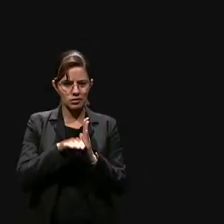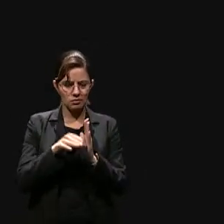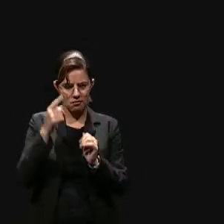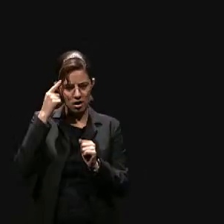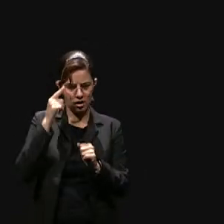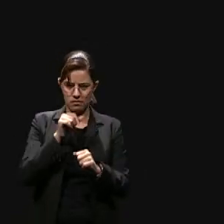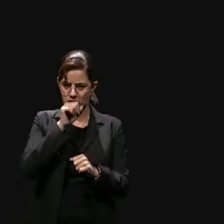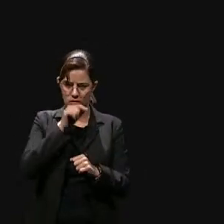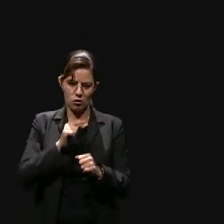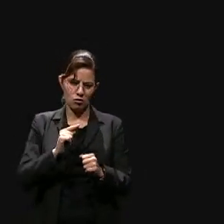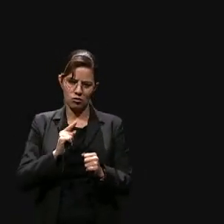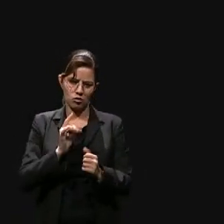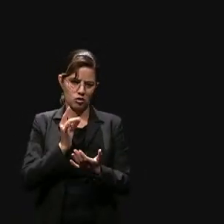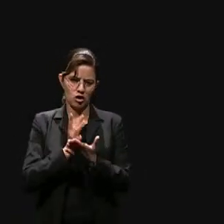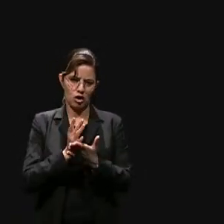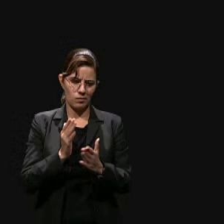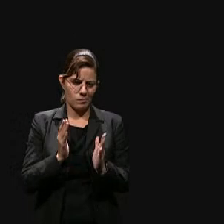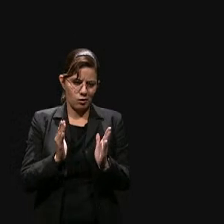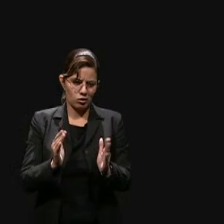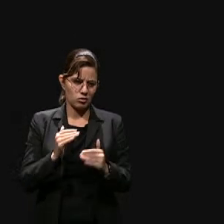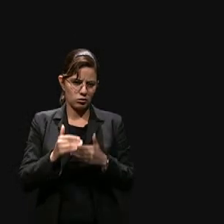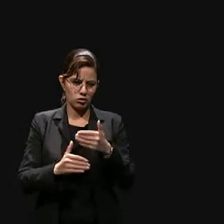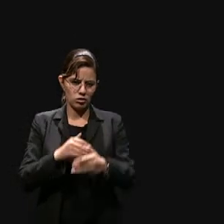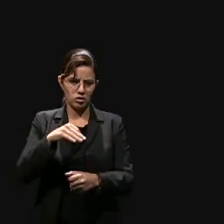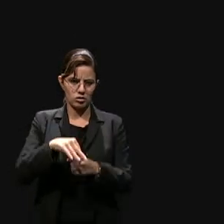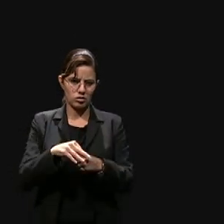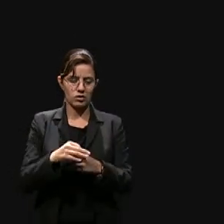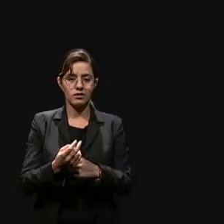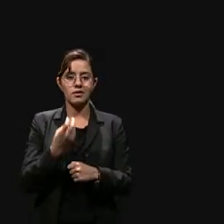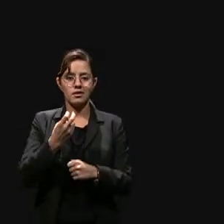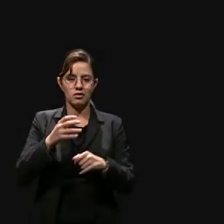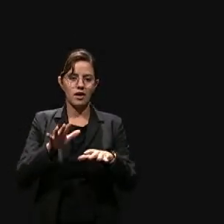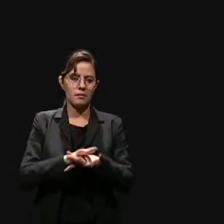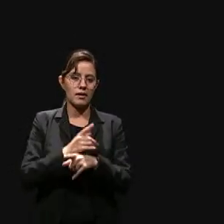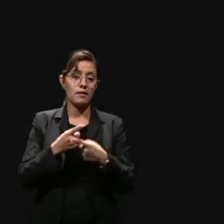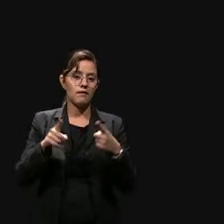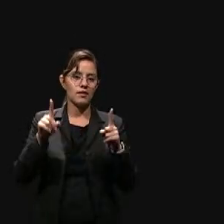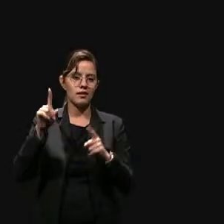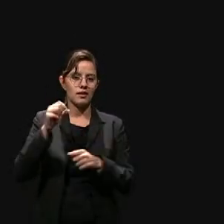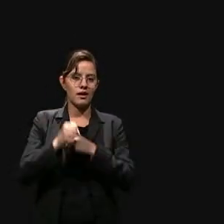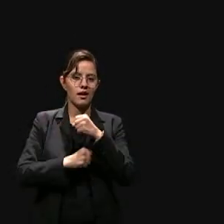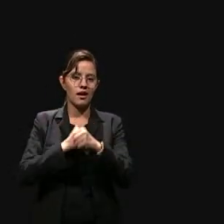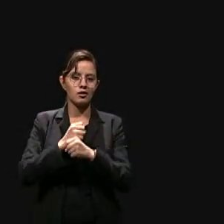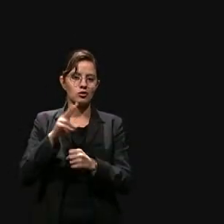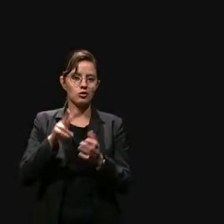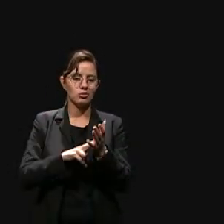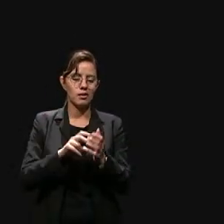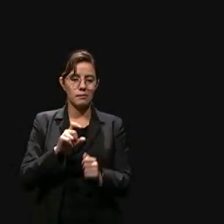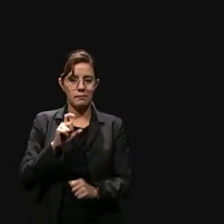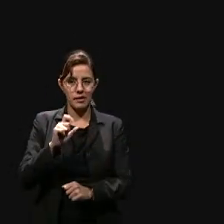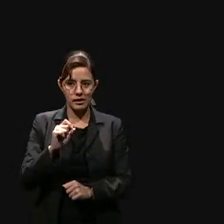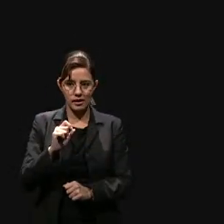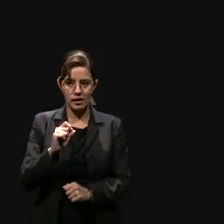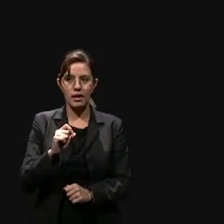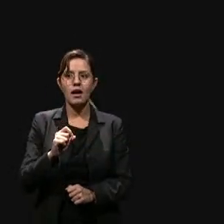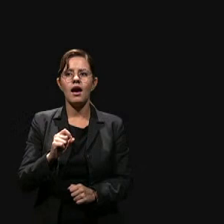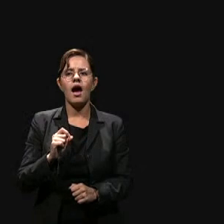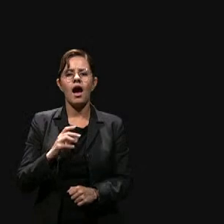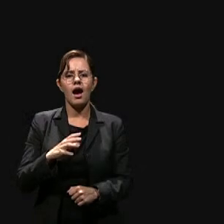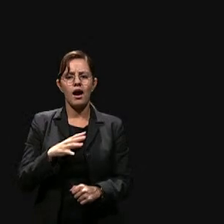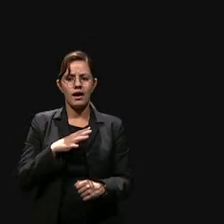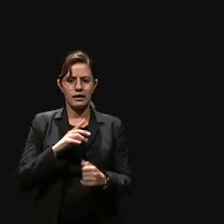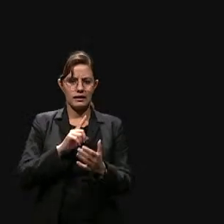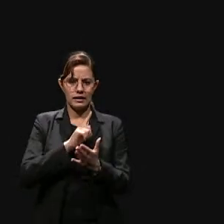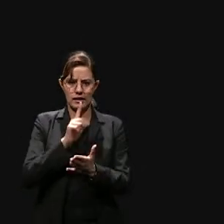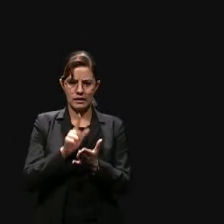for the 2020 election. Some legislatures looked back at what worked really well, what the